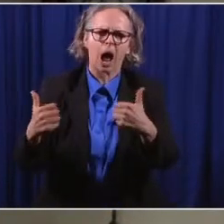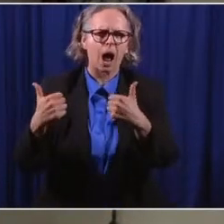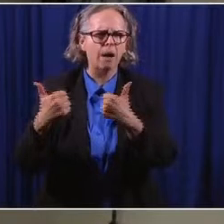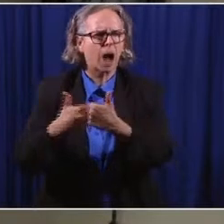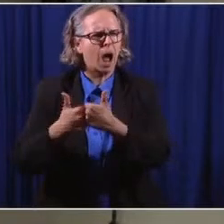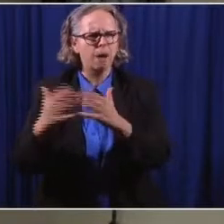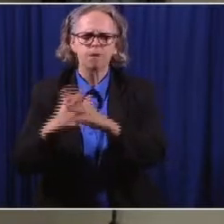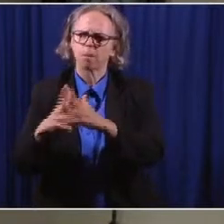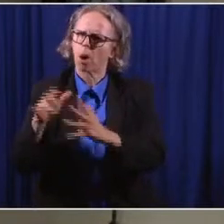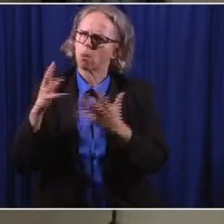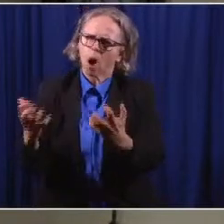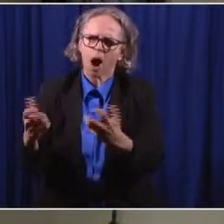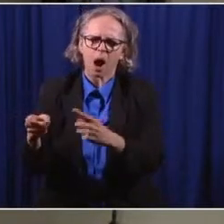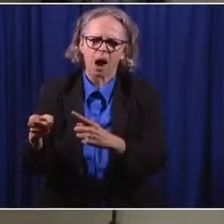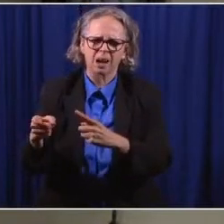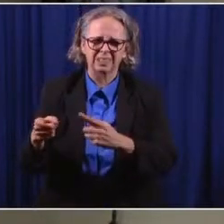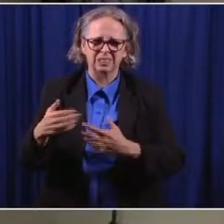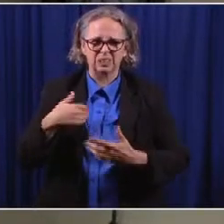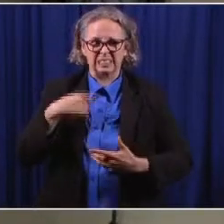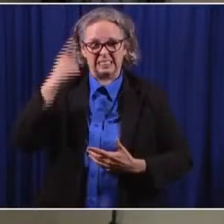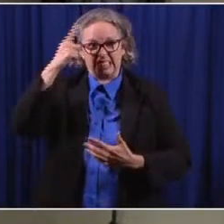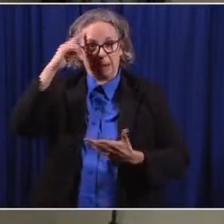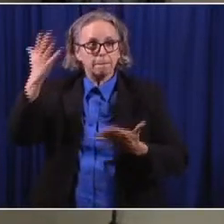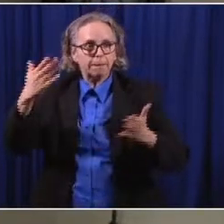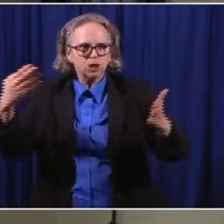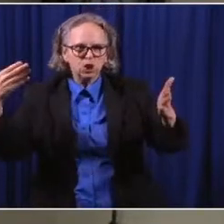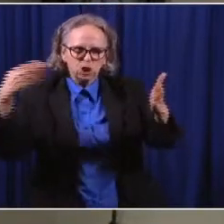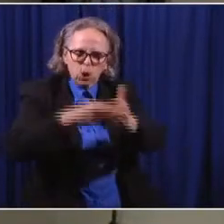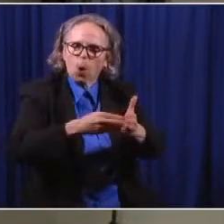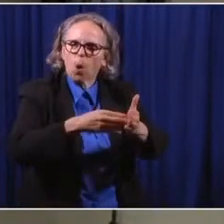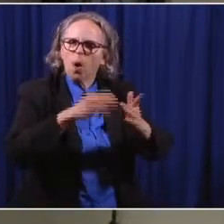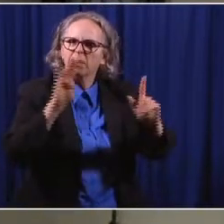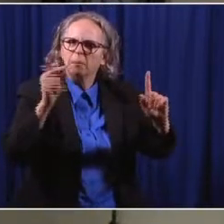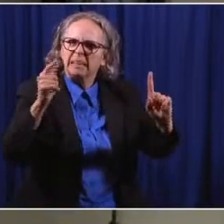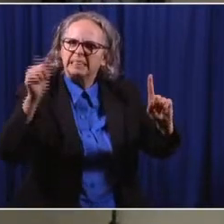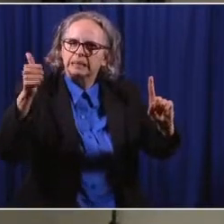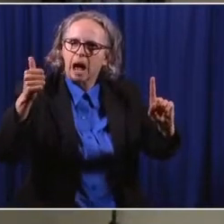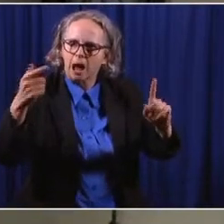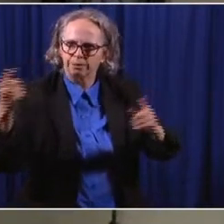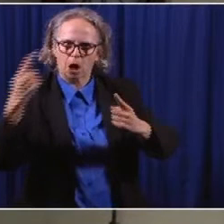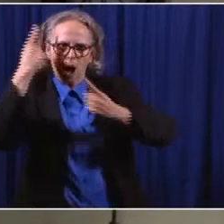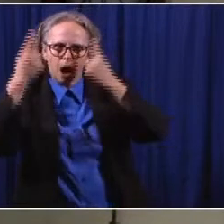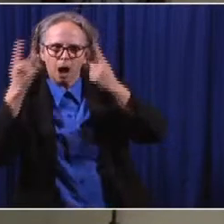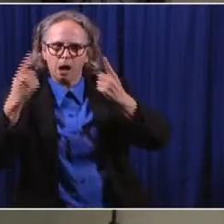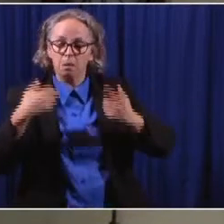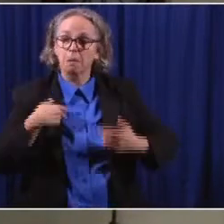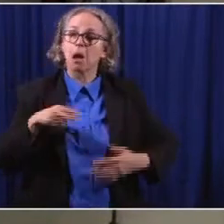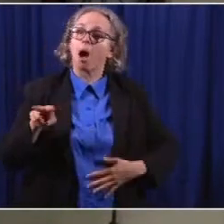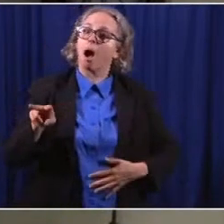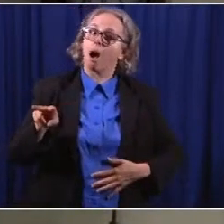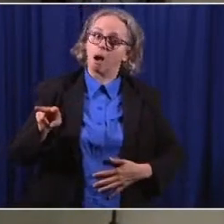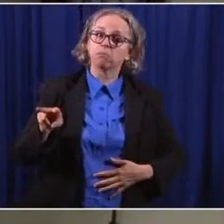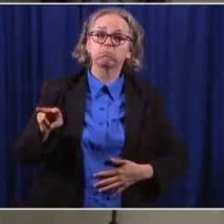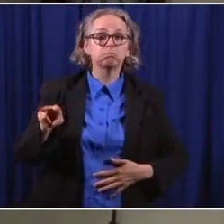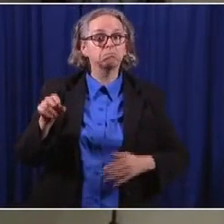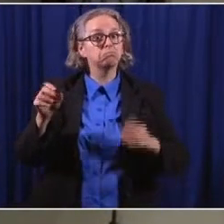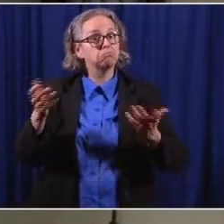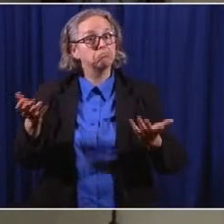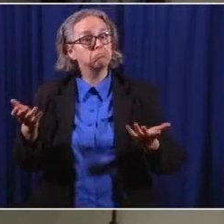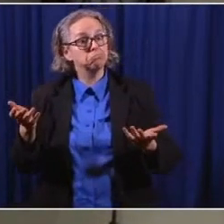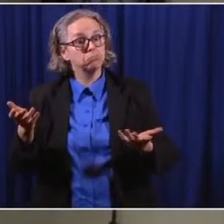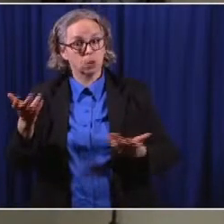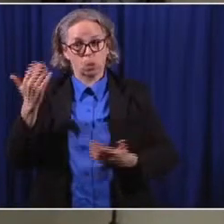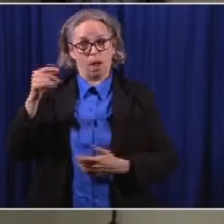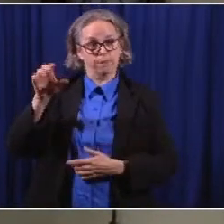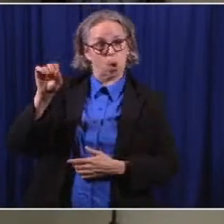argument. And the argument is that because they have the capability of testing very frequently, and